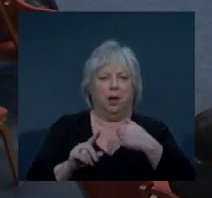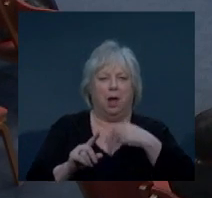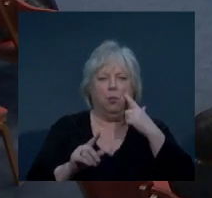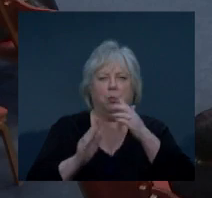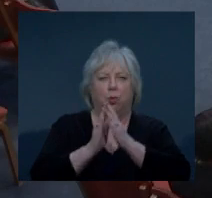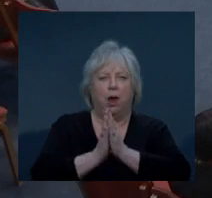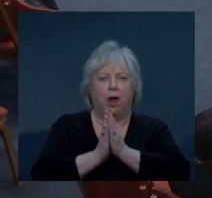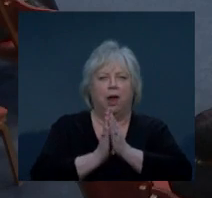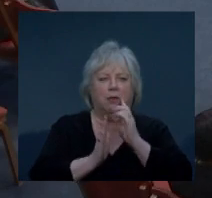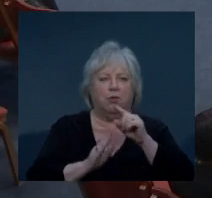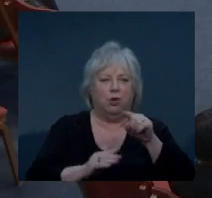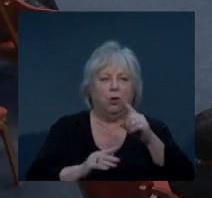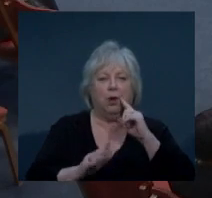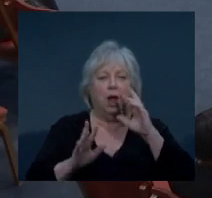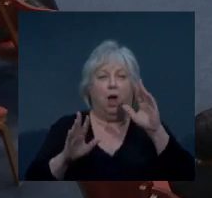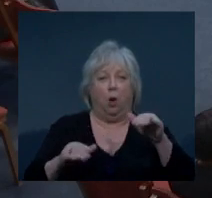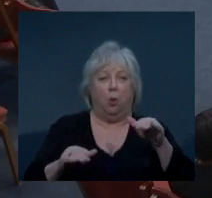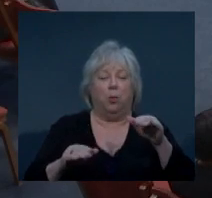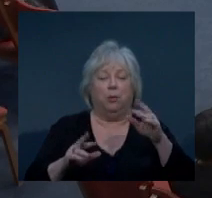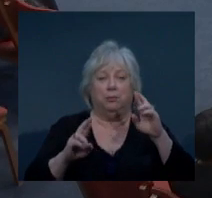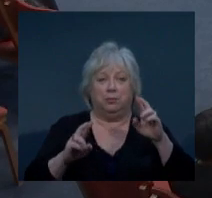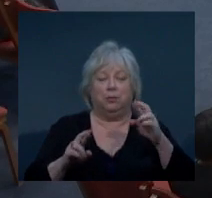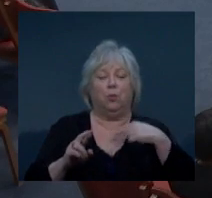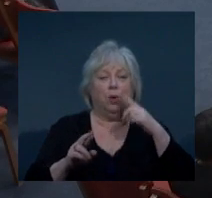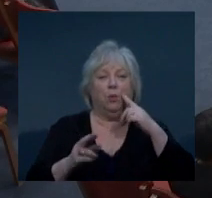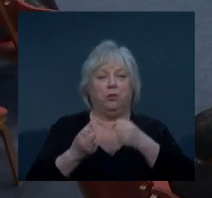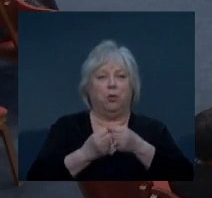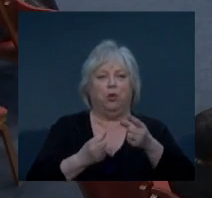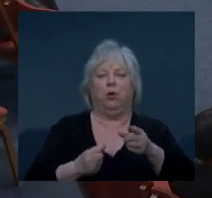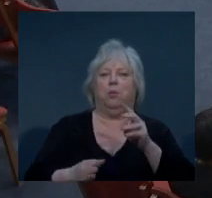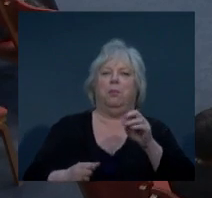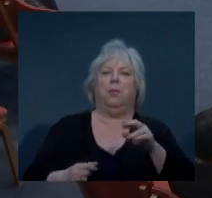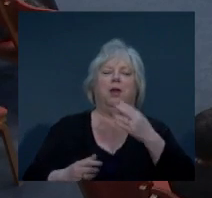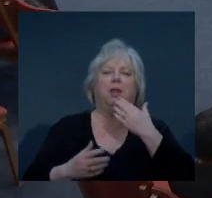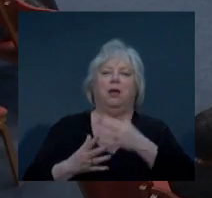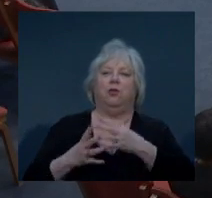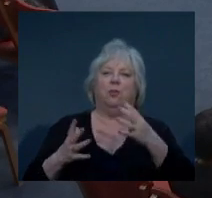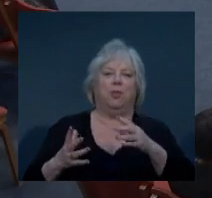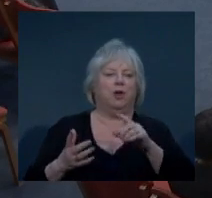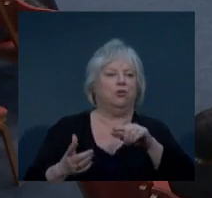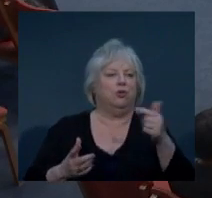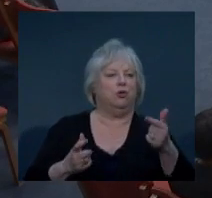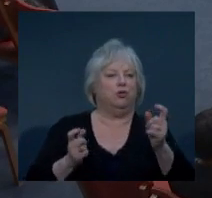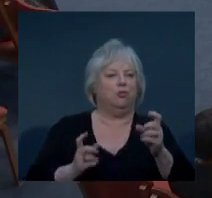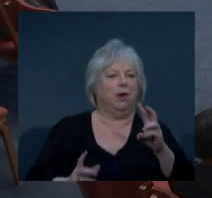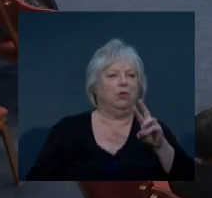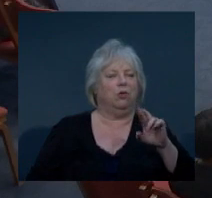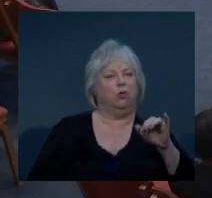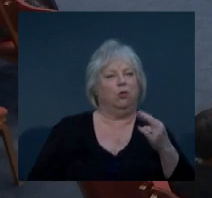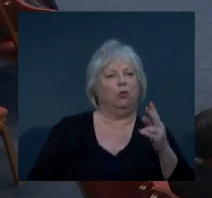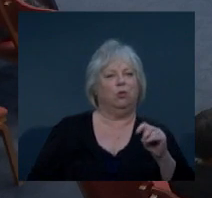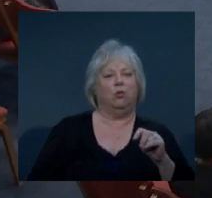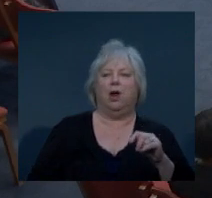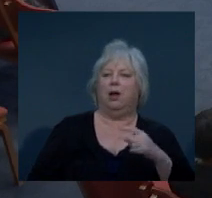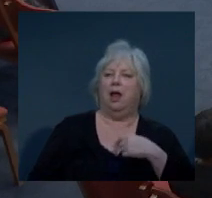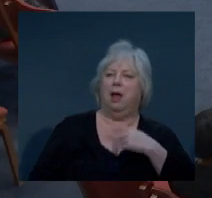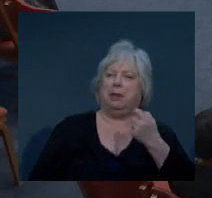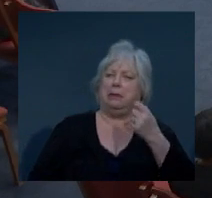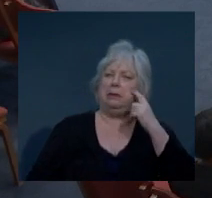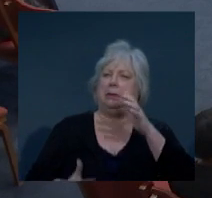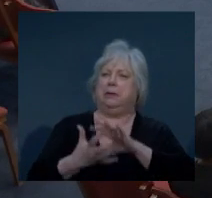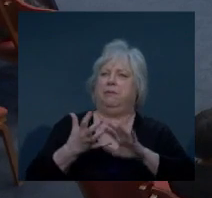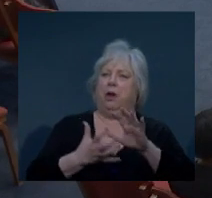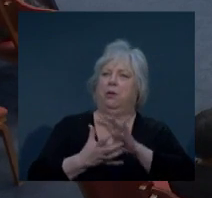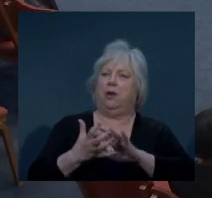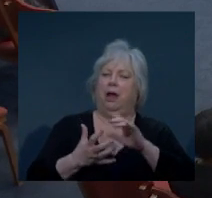I hope that we will support Ms. Smith. Thank you so much, Director Hendricks. Director Wright? Okay, I'm slightly